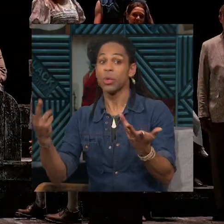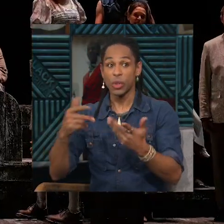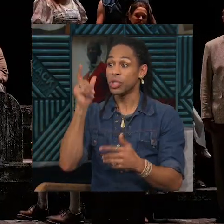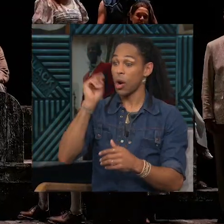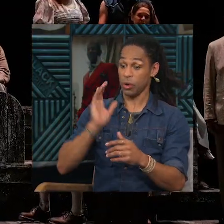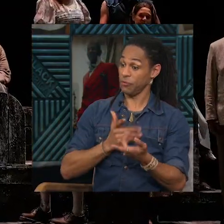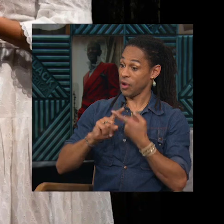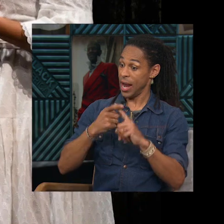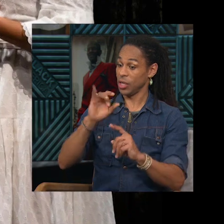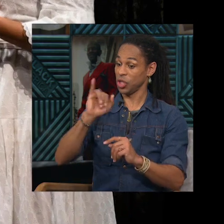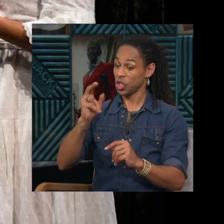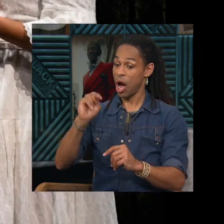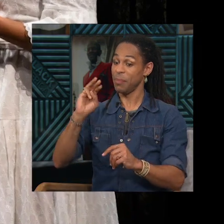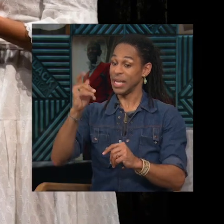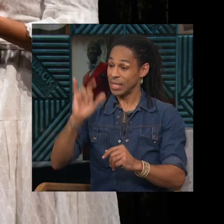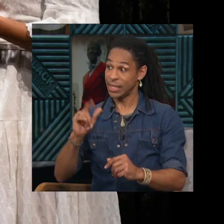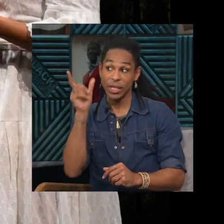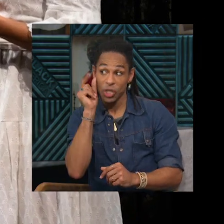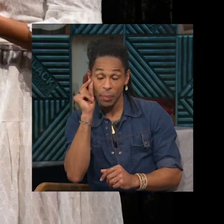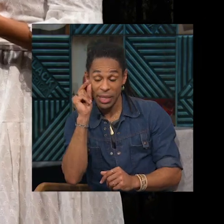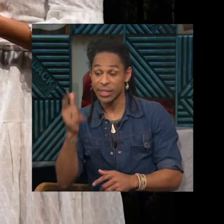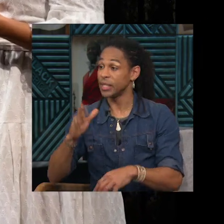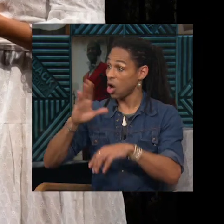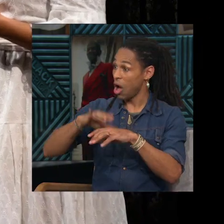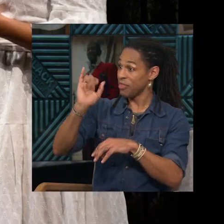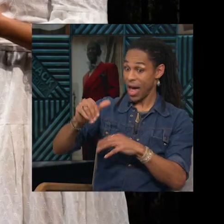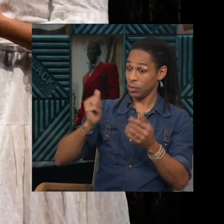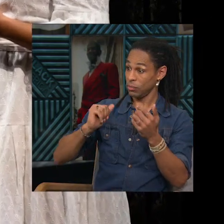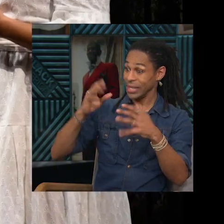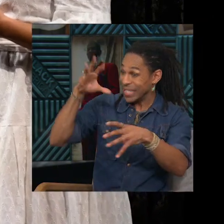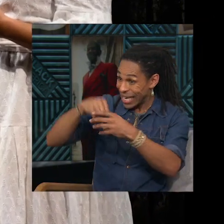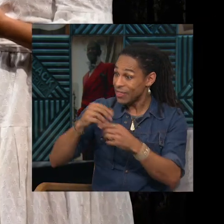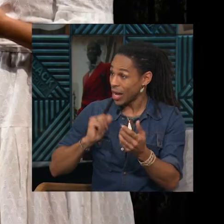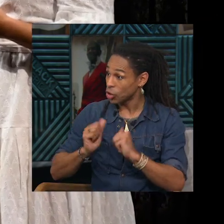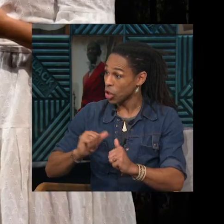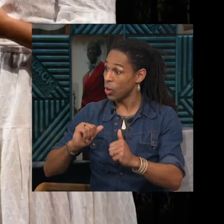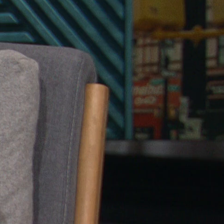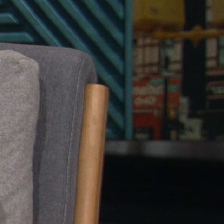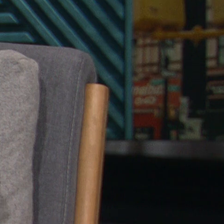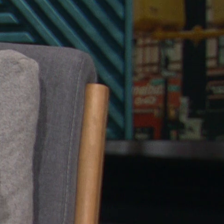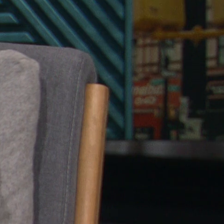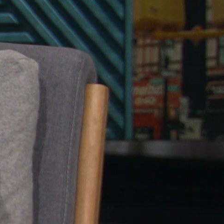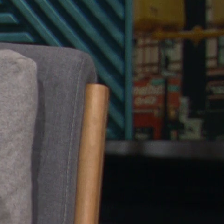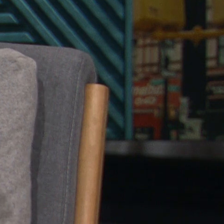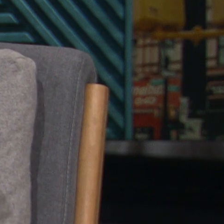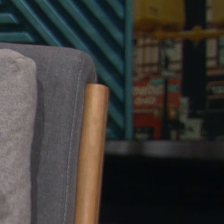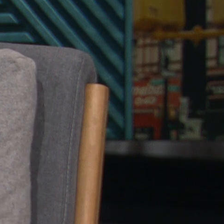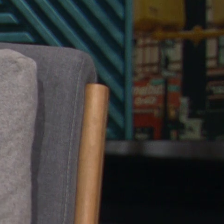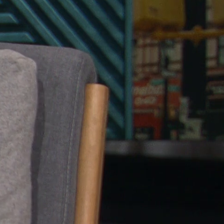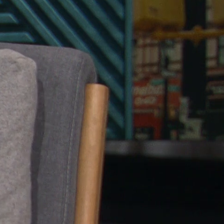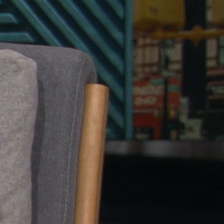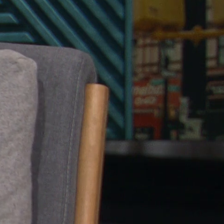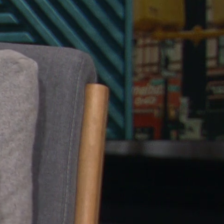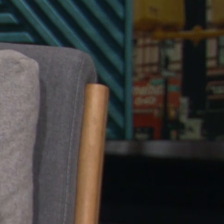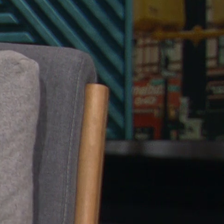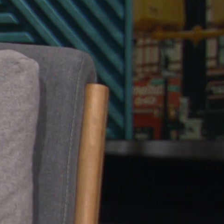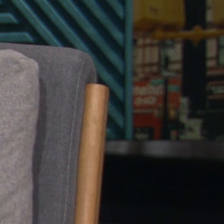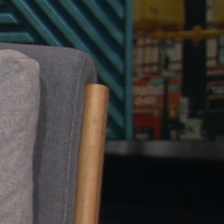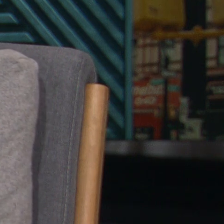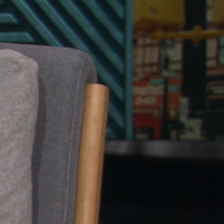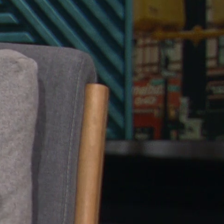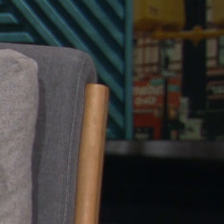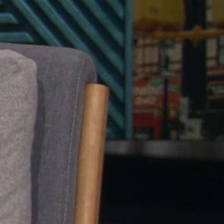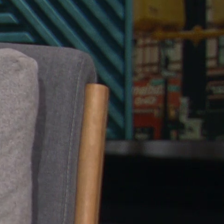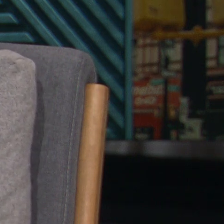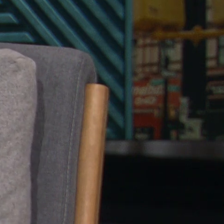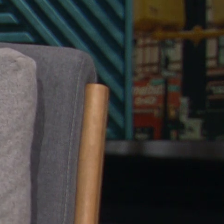Town, which our friend John McGinty's on that. He's in that show as a deaf performer,